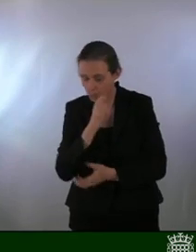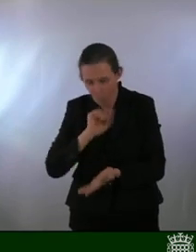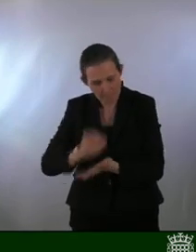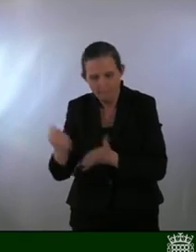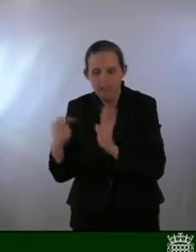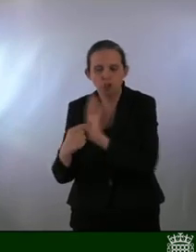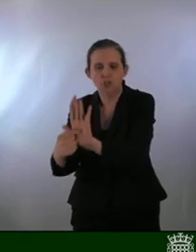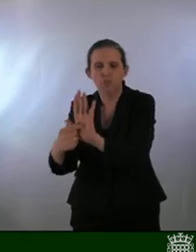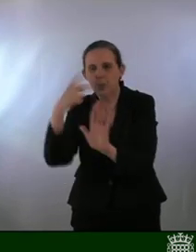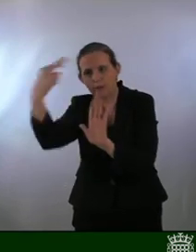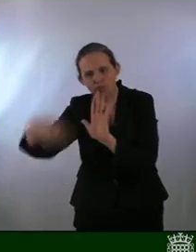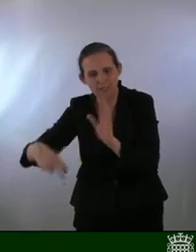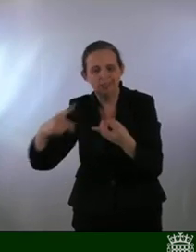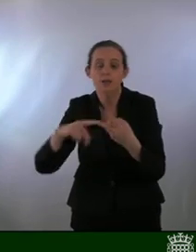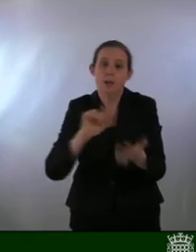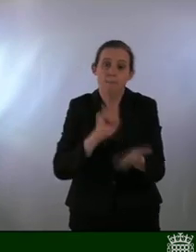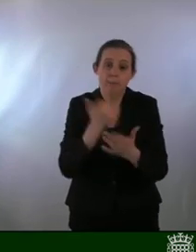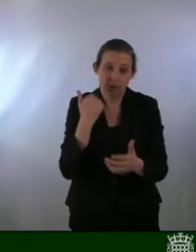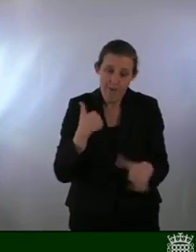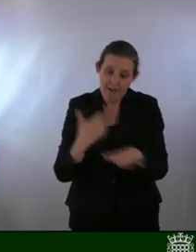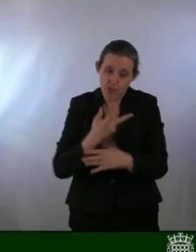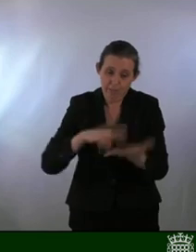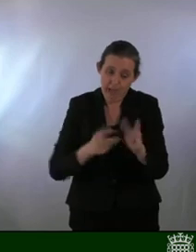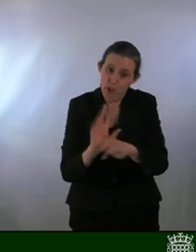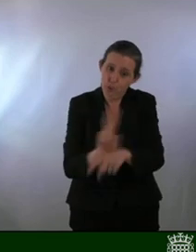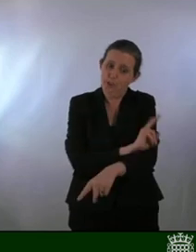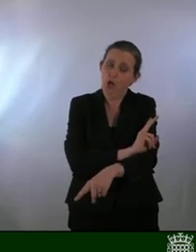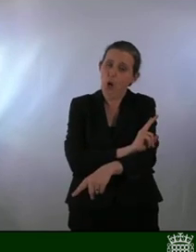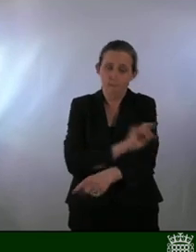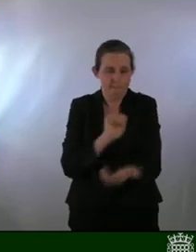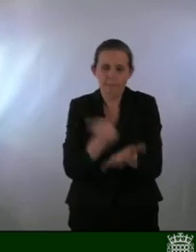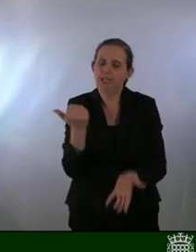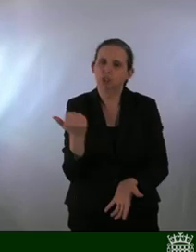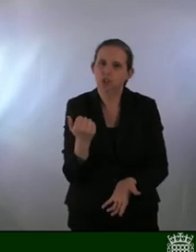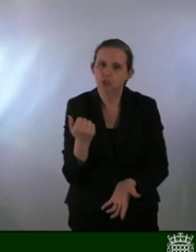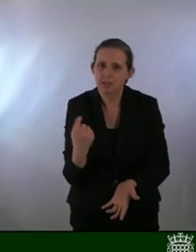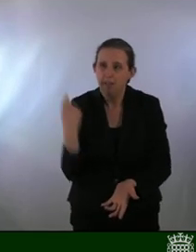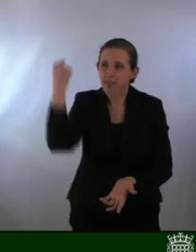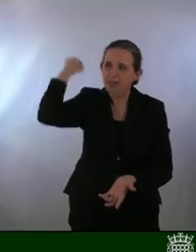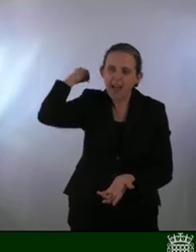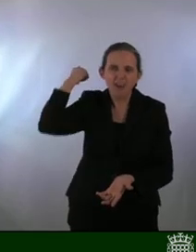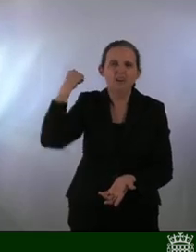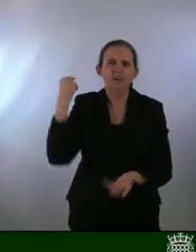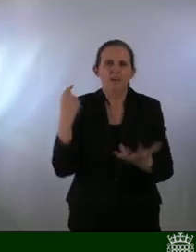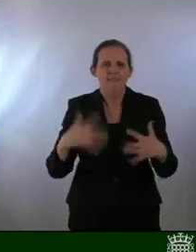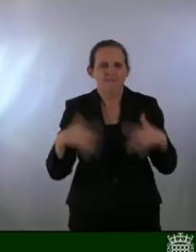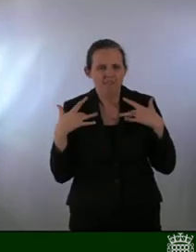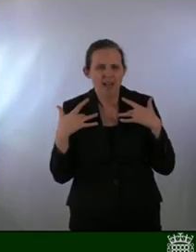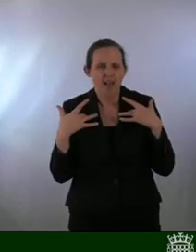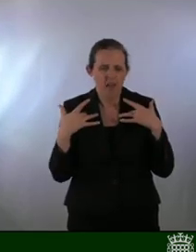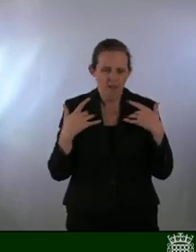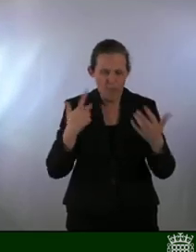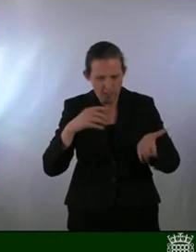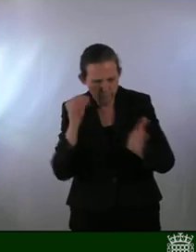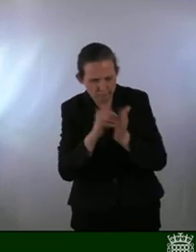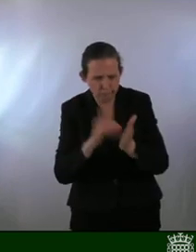and also publishing the action plan 2 weeks ago, that at the time felt like we were looking at some things that were quite out of the